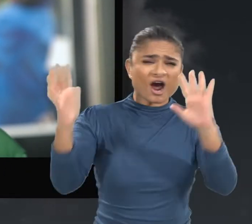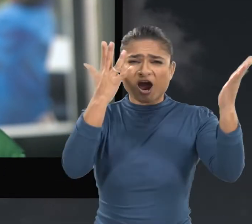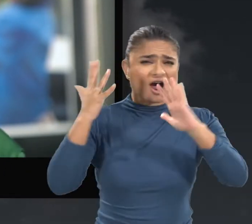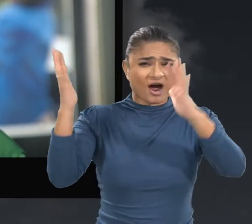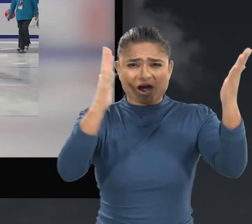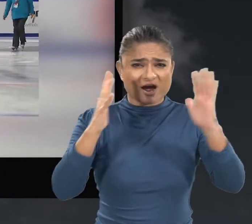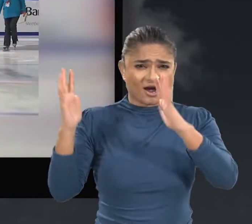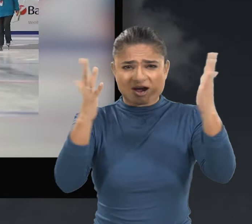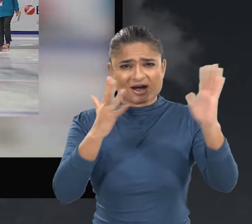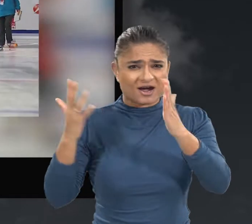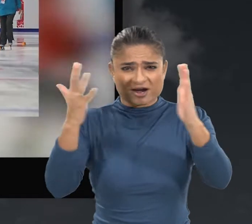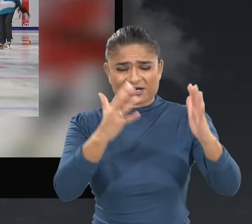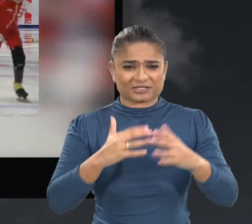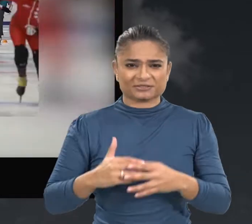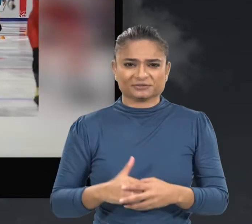pele.